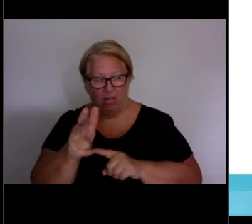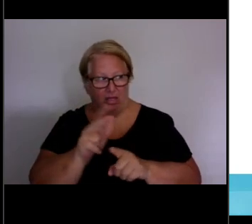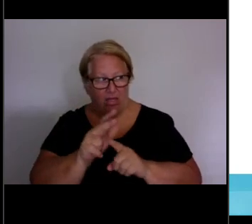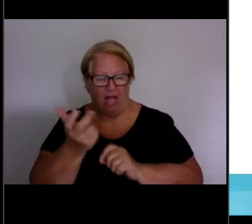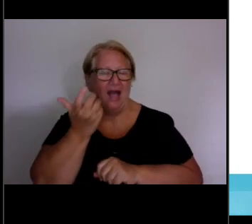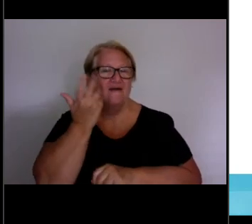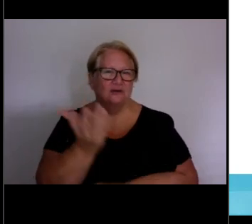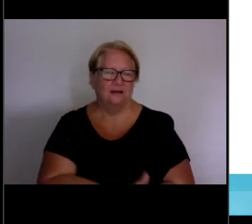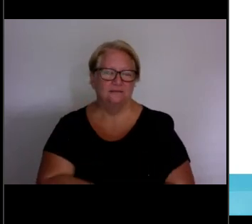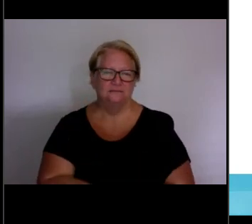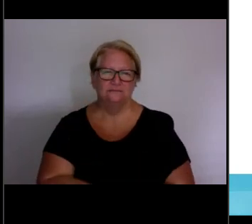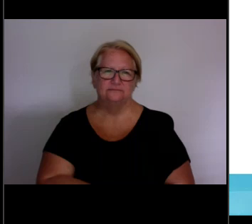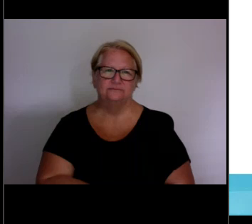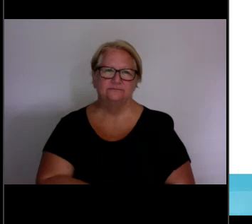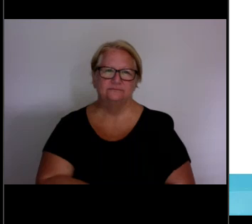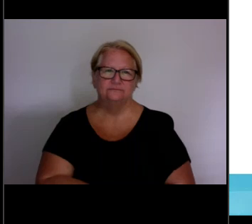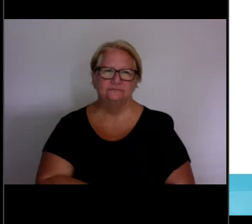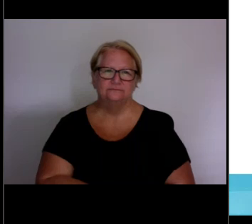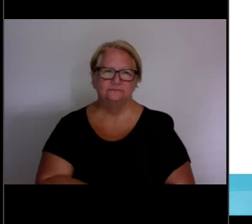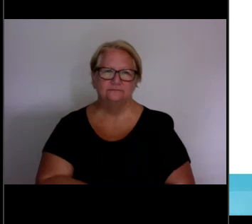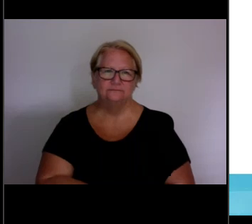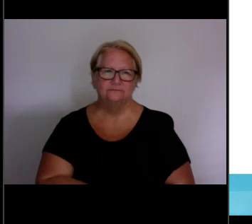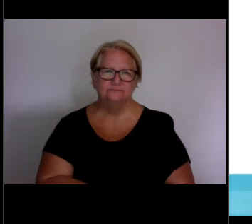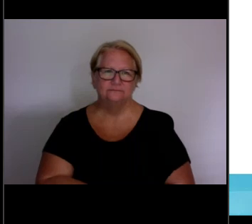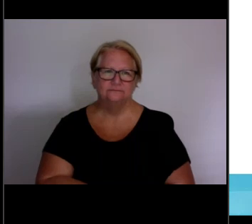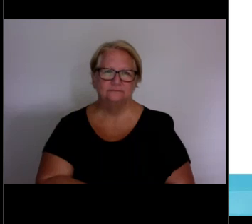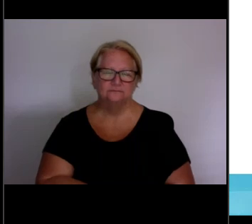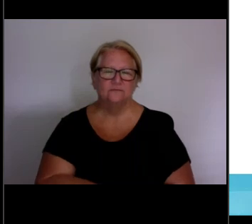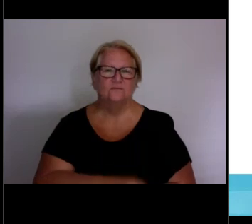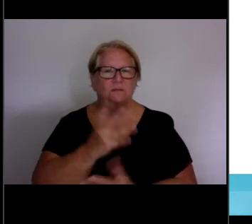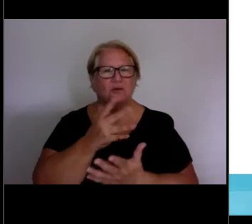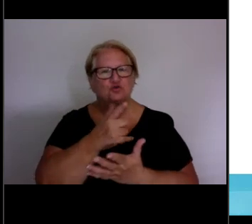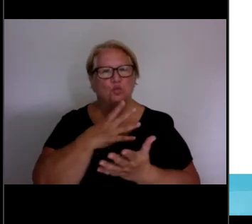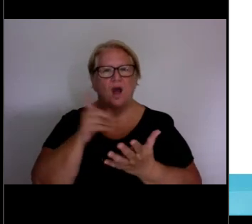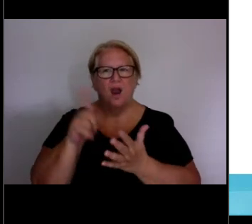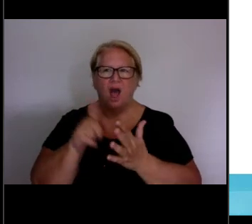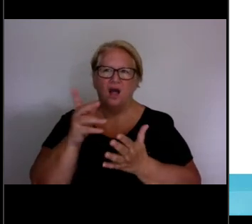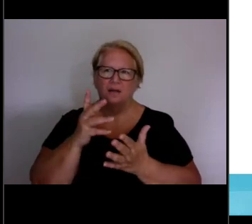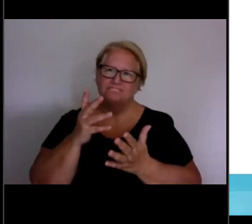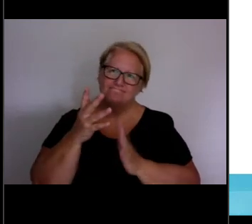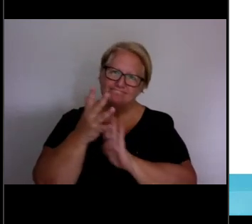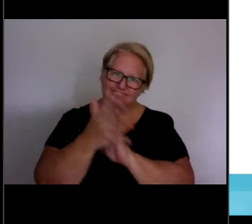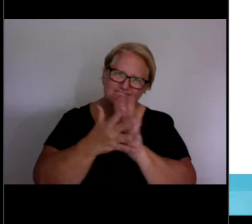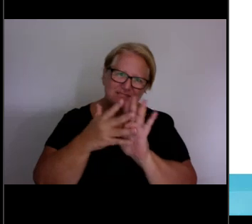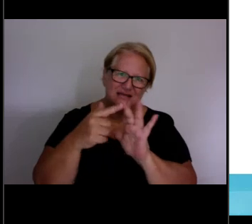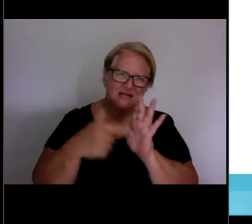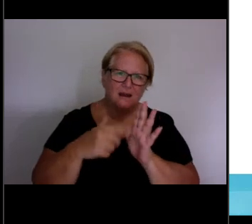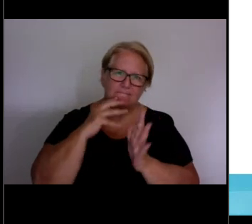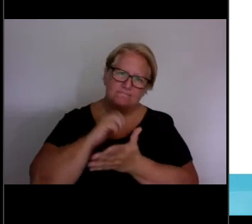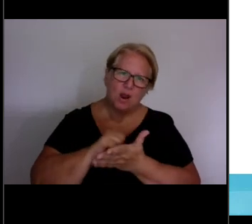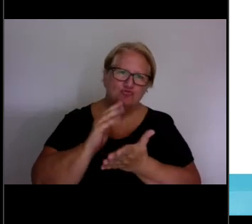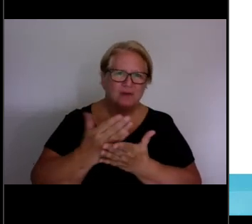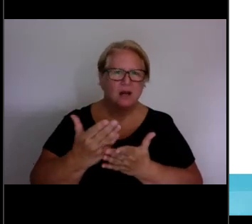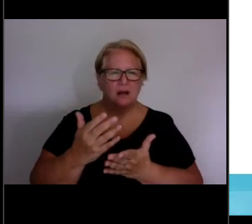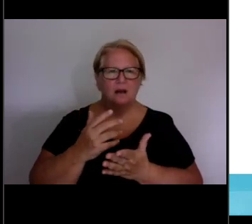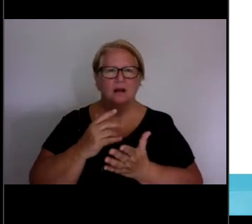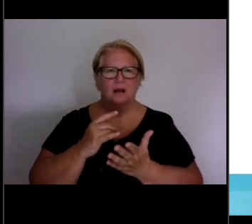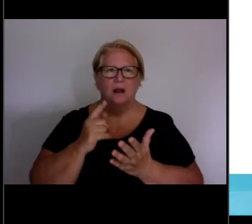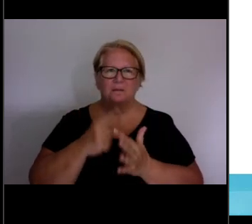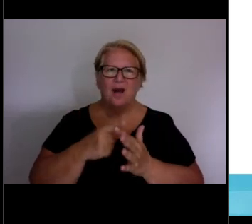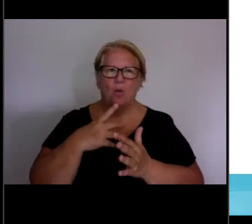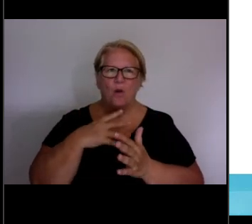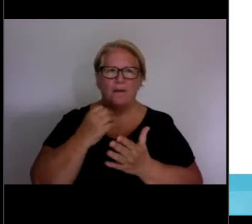every time. So she really wanted a sincere apology to make some sense out of what had happened, and she wanted reassurance it